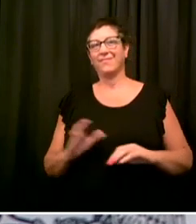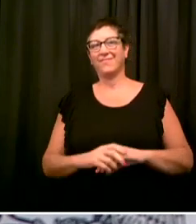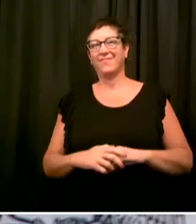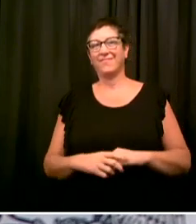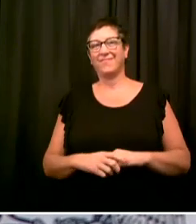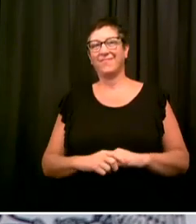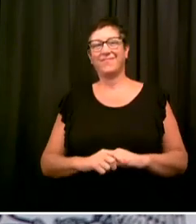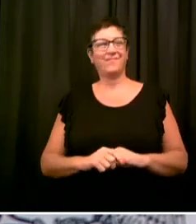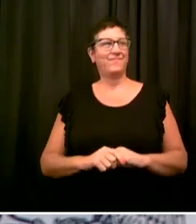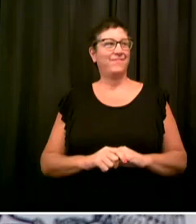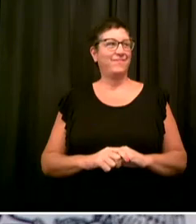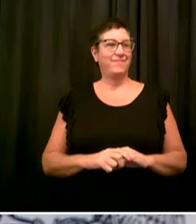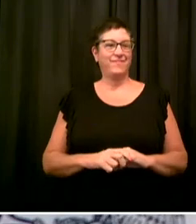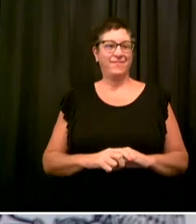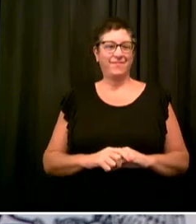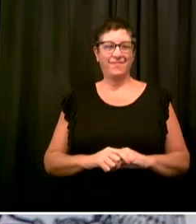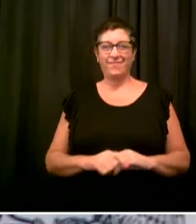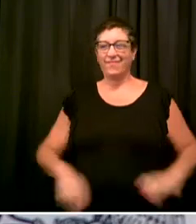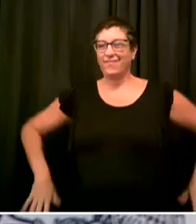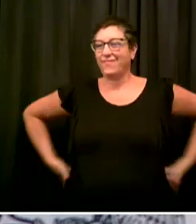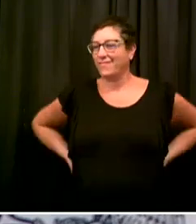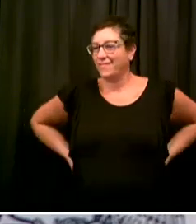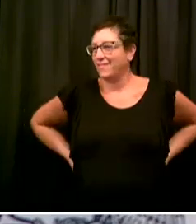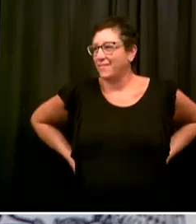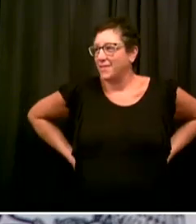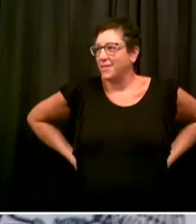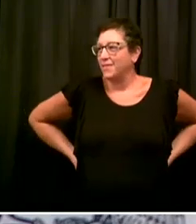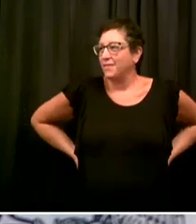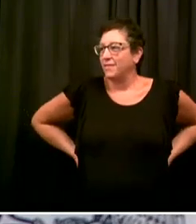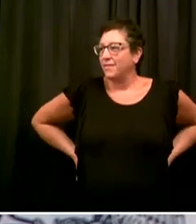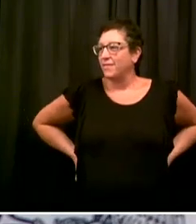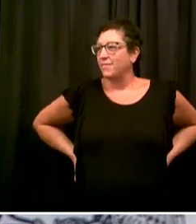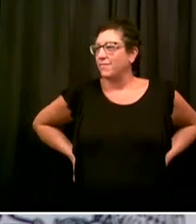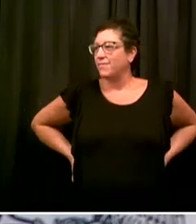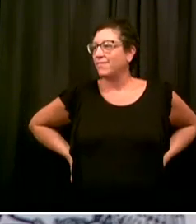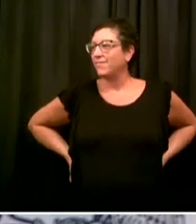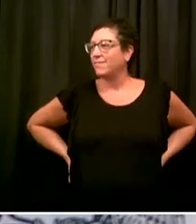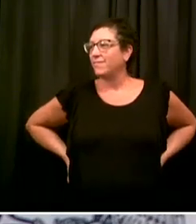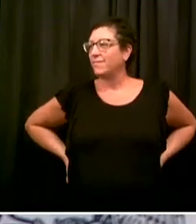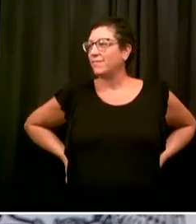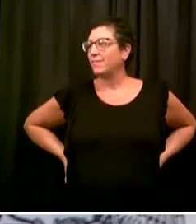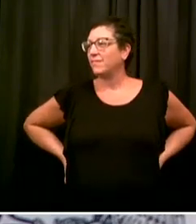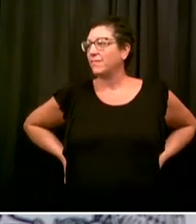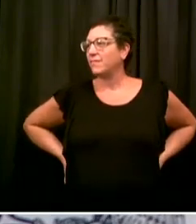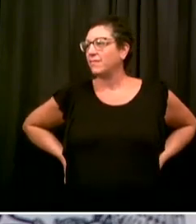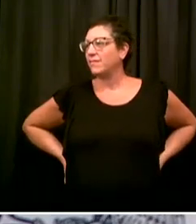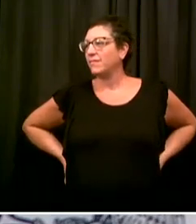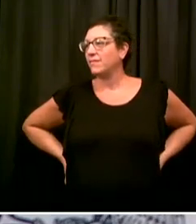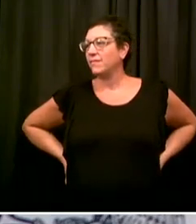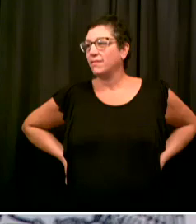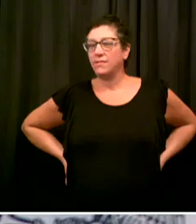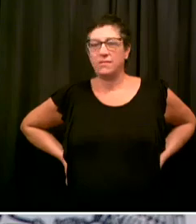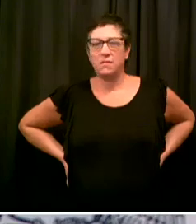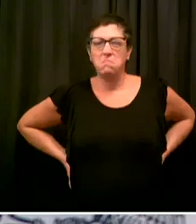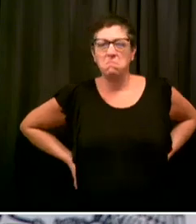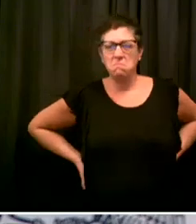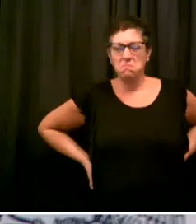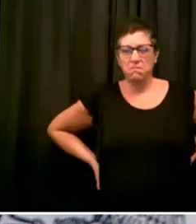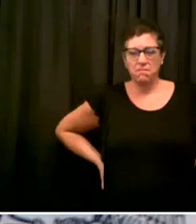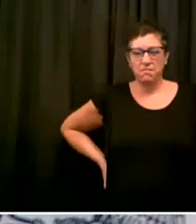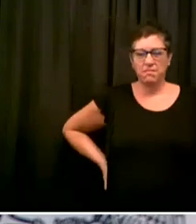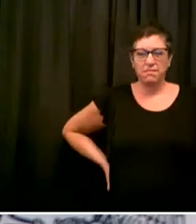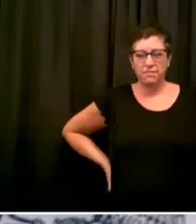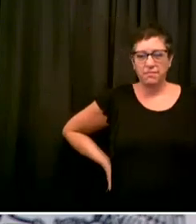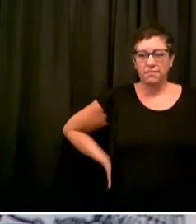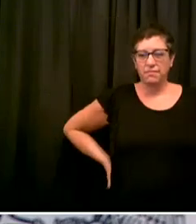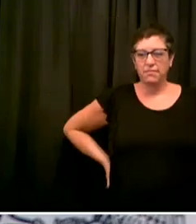la opción de dar clases al aire libre cuando sea posible. Vamos a usar